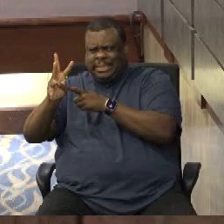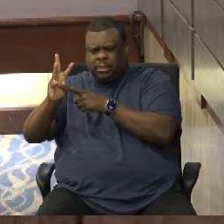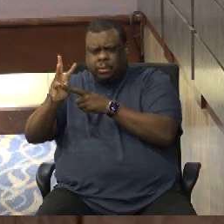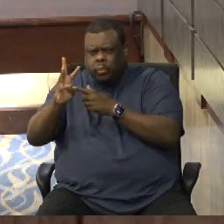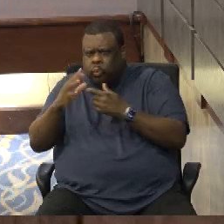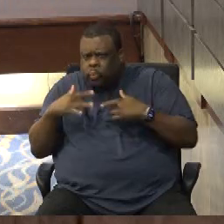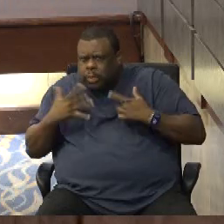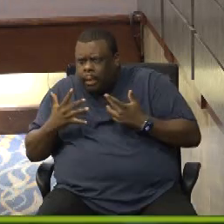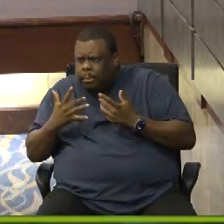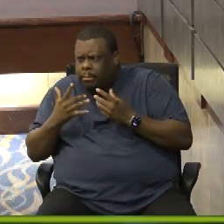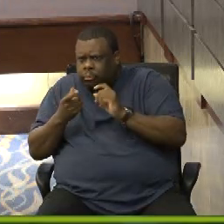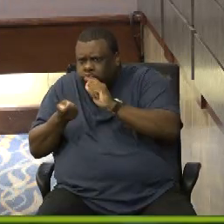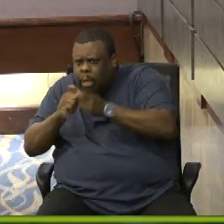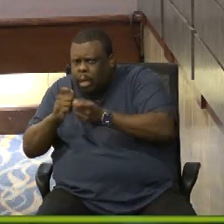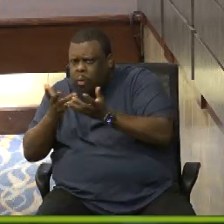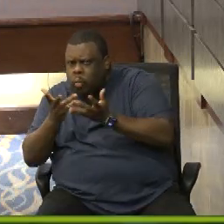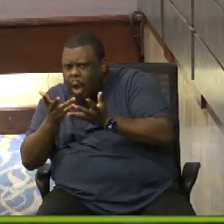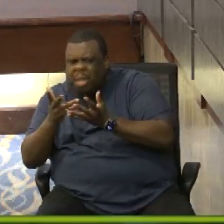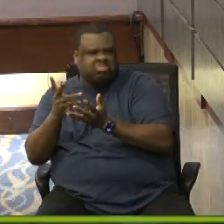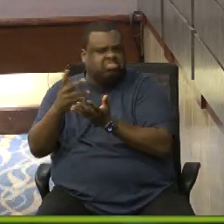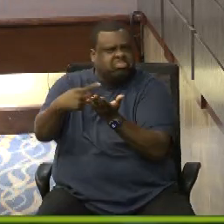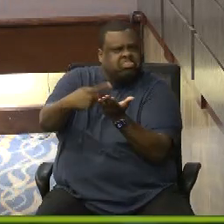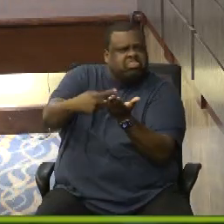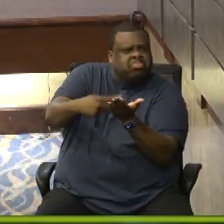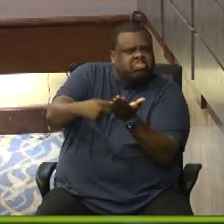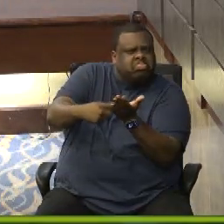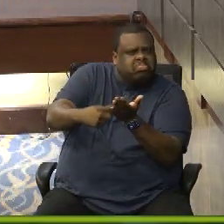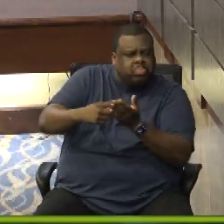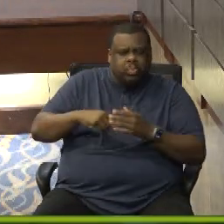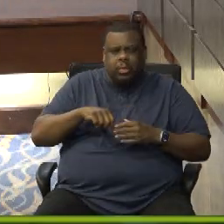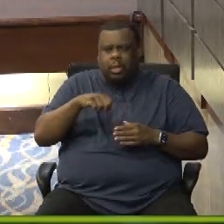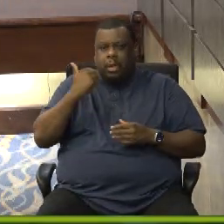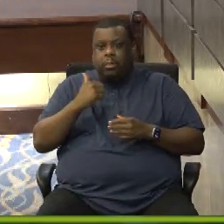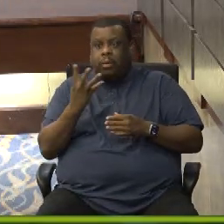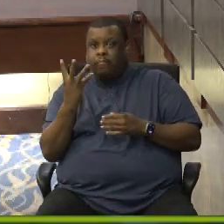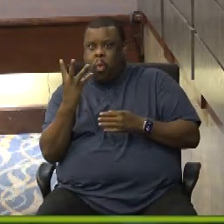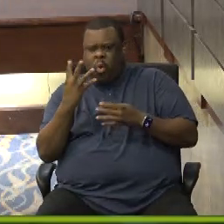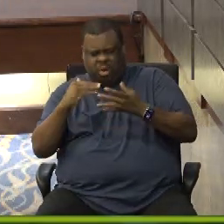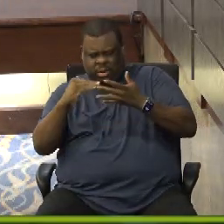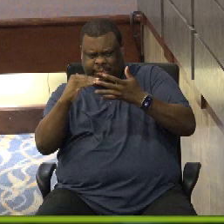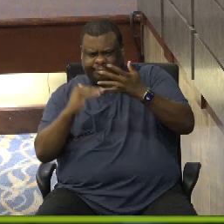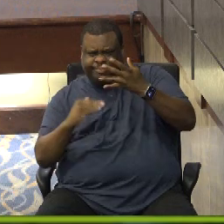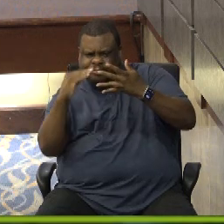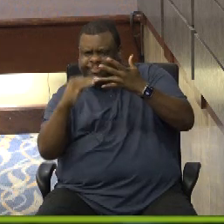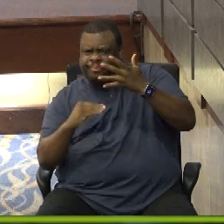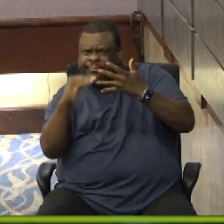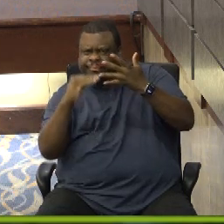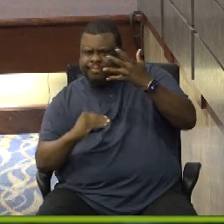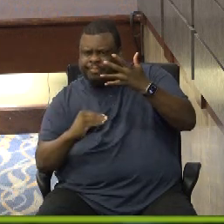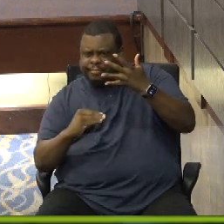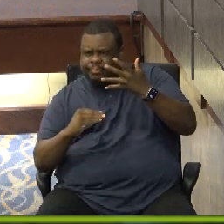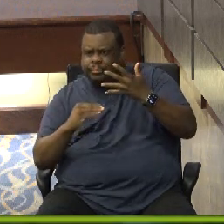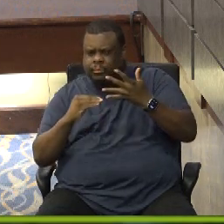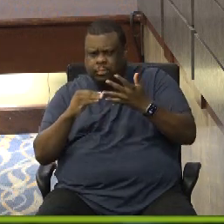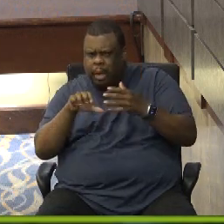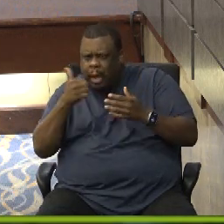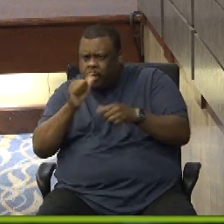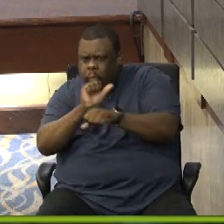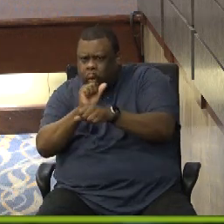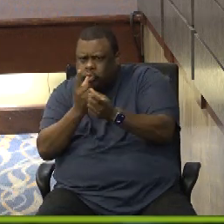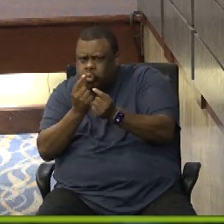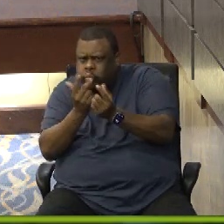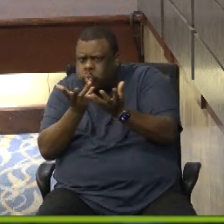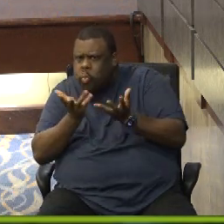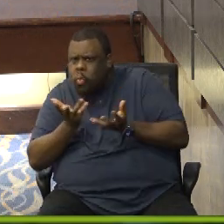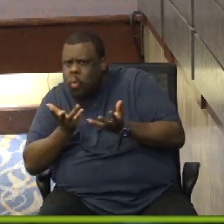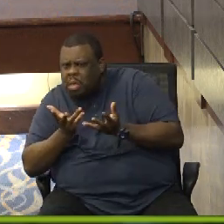strategic housing plan implementation, including the 4 task groups that have been formed and a summary of their work that has been completed